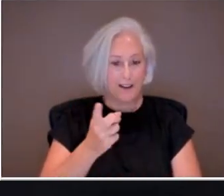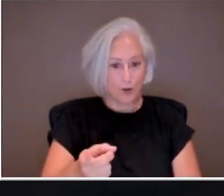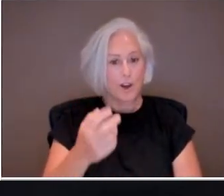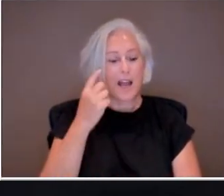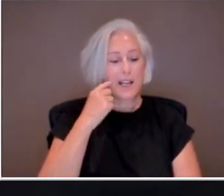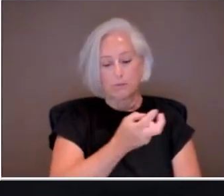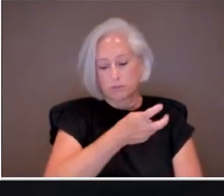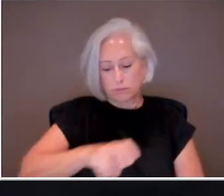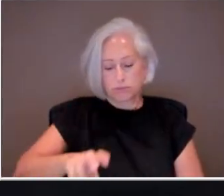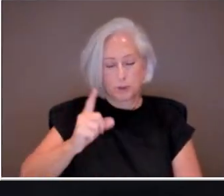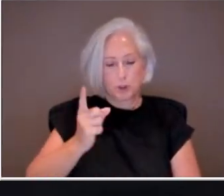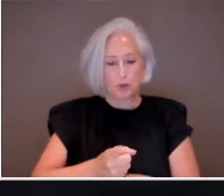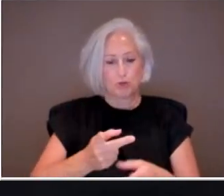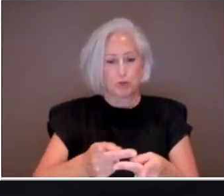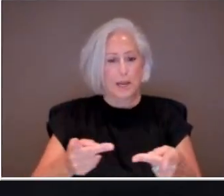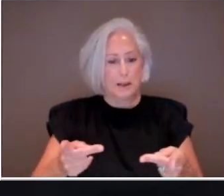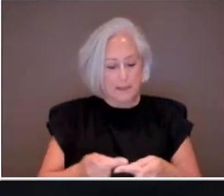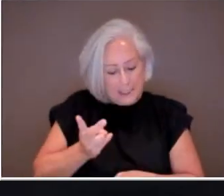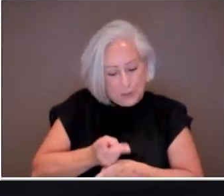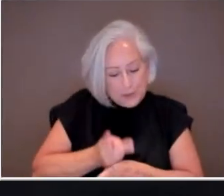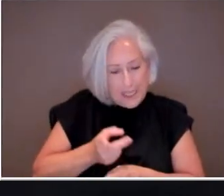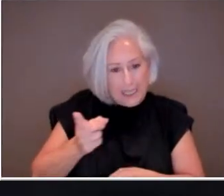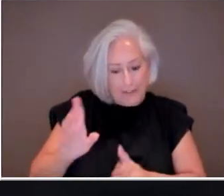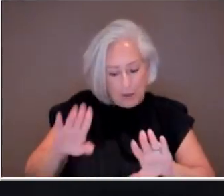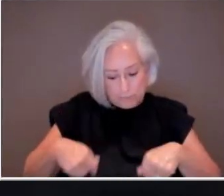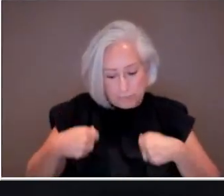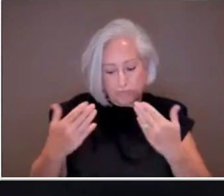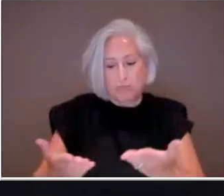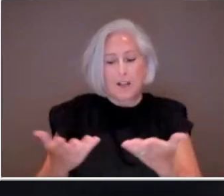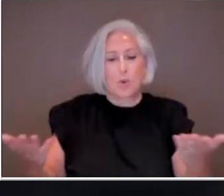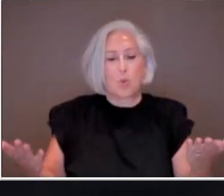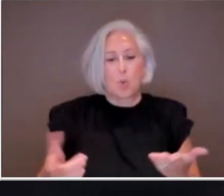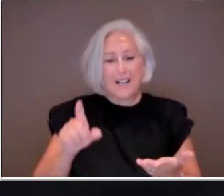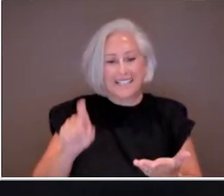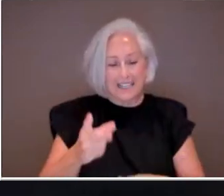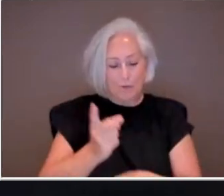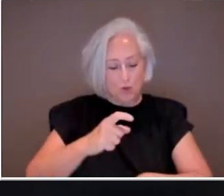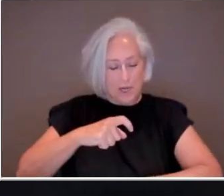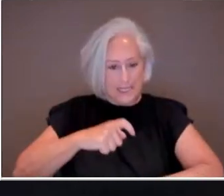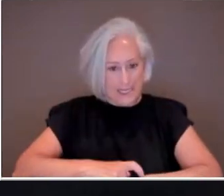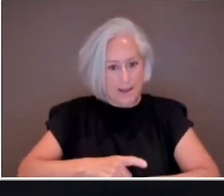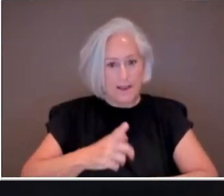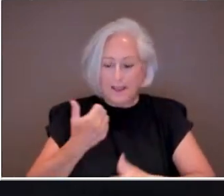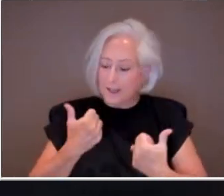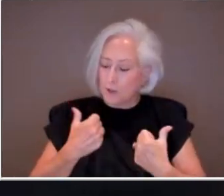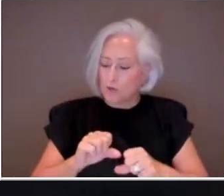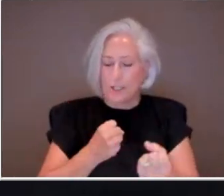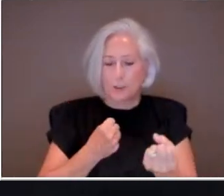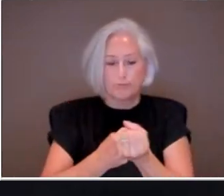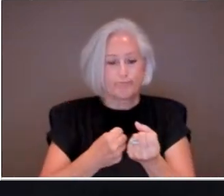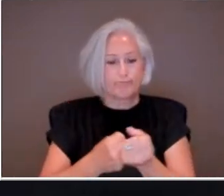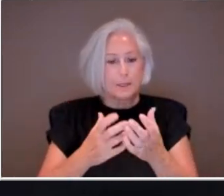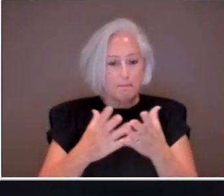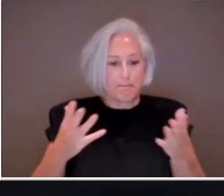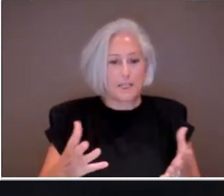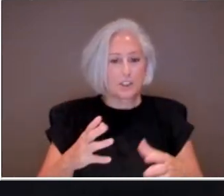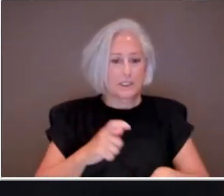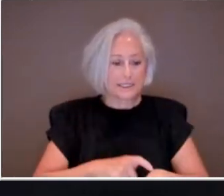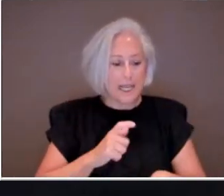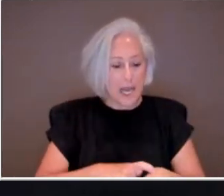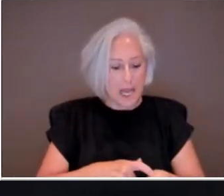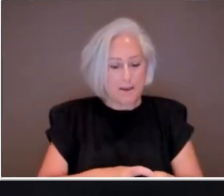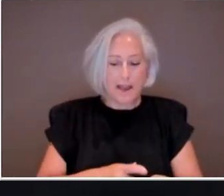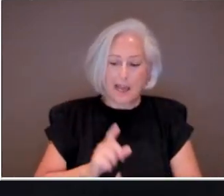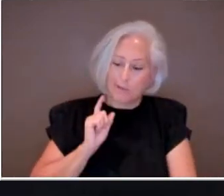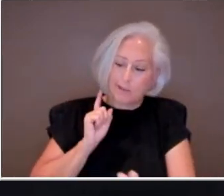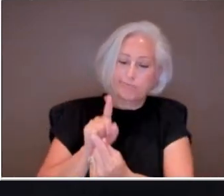right team to take care of her and provide her what she needed at the right time. I tried to be as supportive as possible, and I'd run into Andy just around the building, see how she's